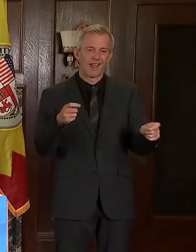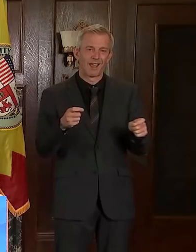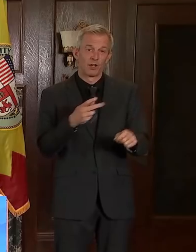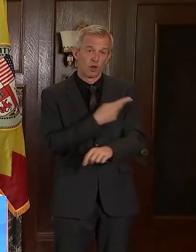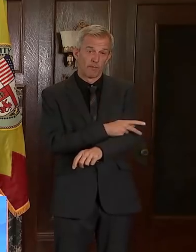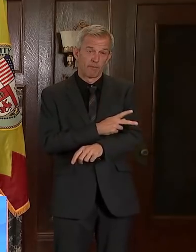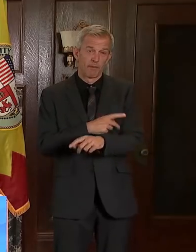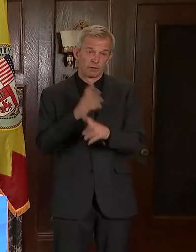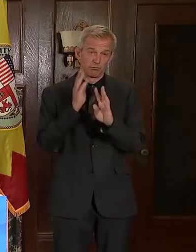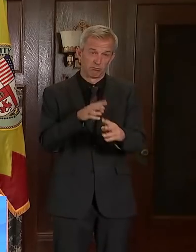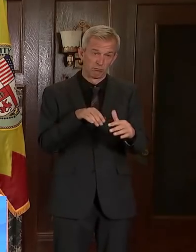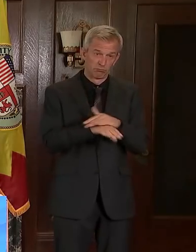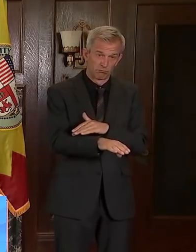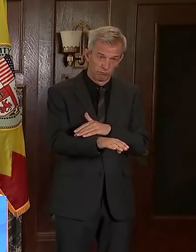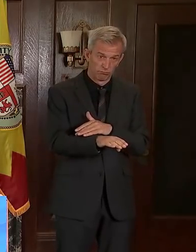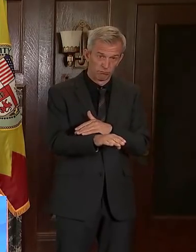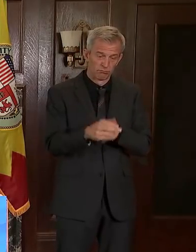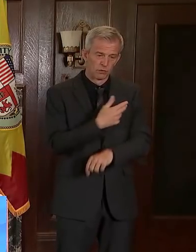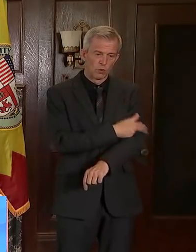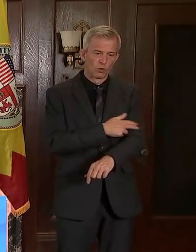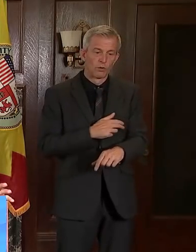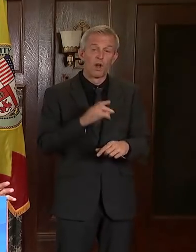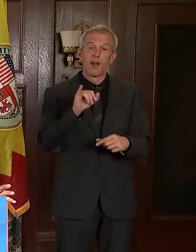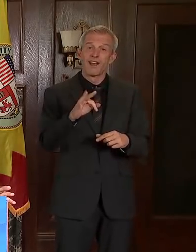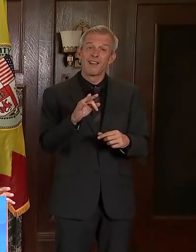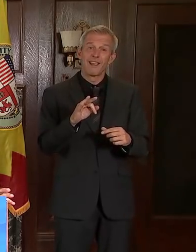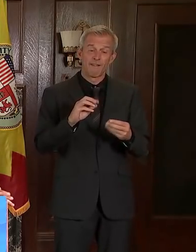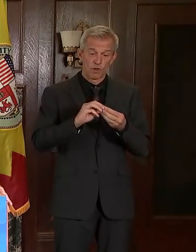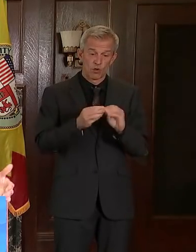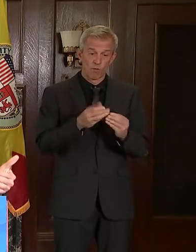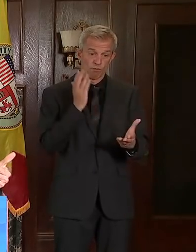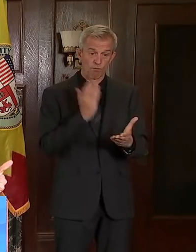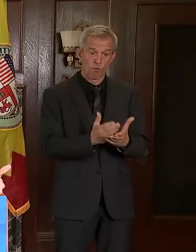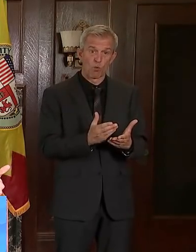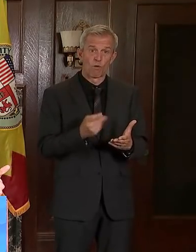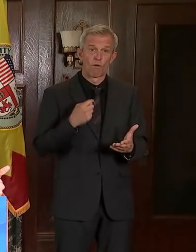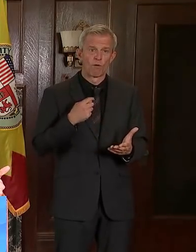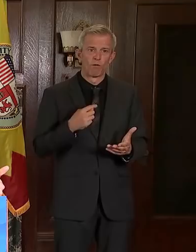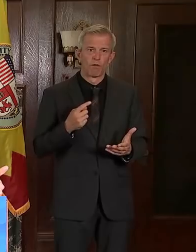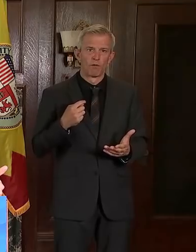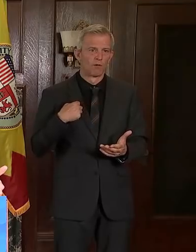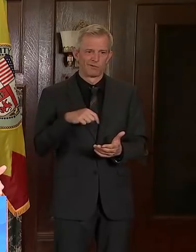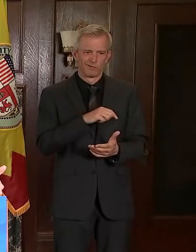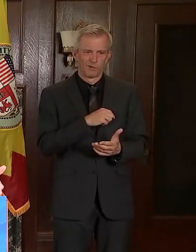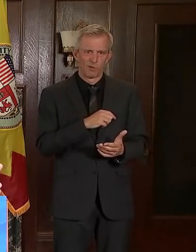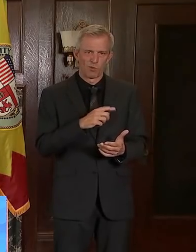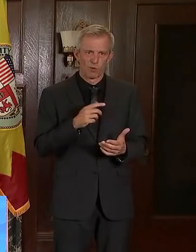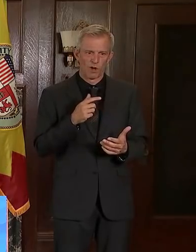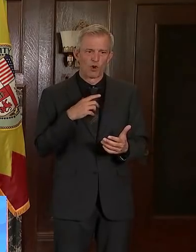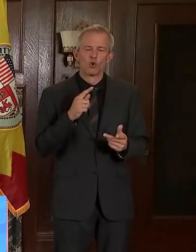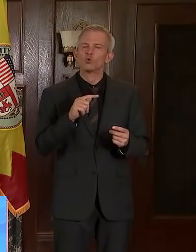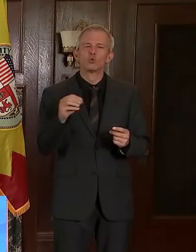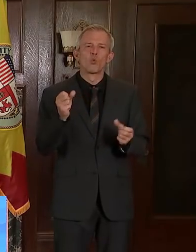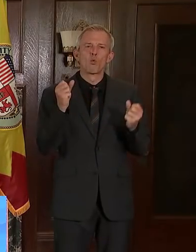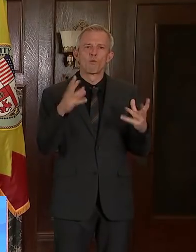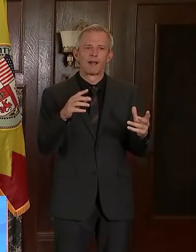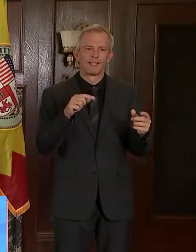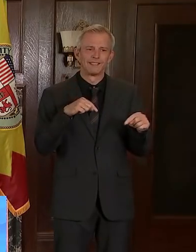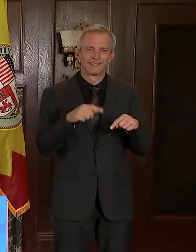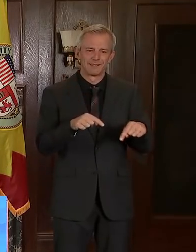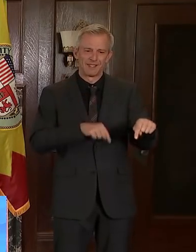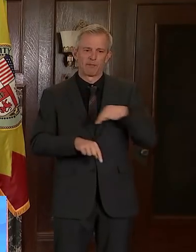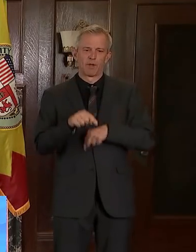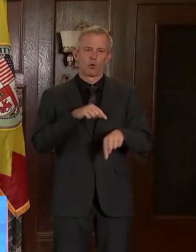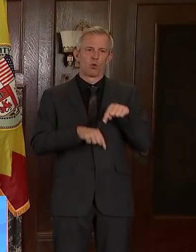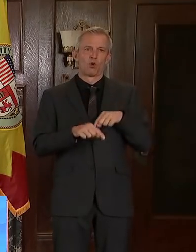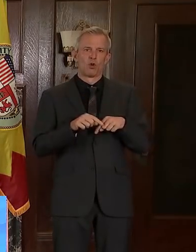taking too many steps backward, we're going to have to stop and even retreat. These indicators in that case will be shown